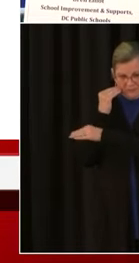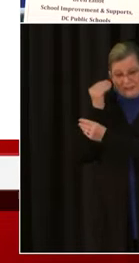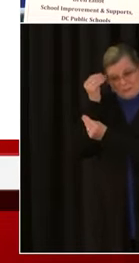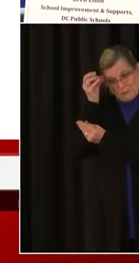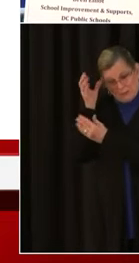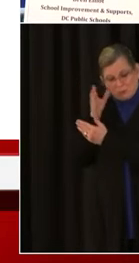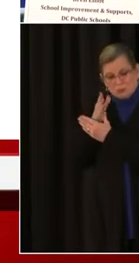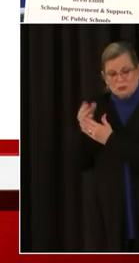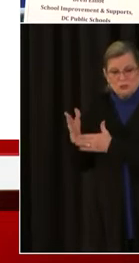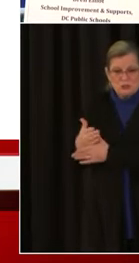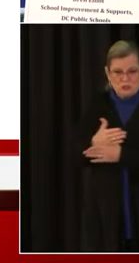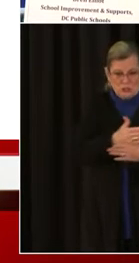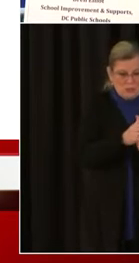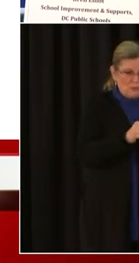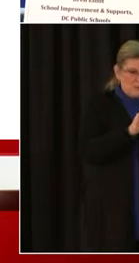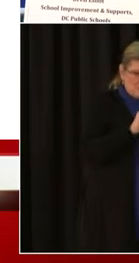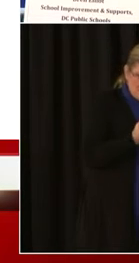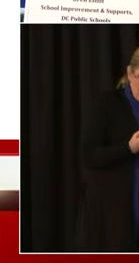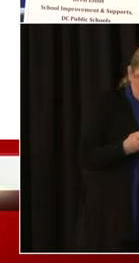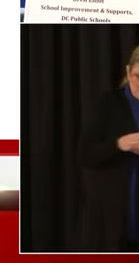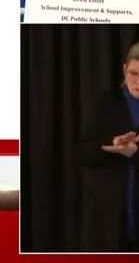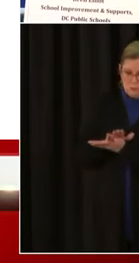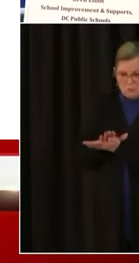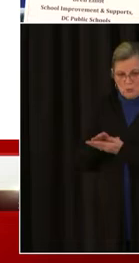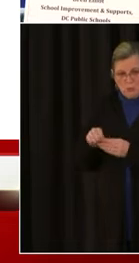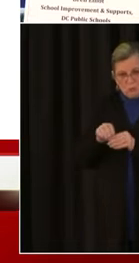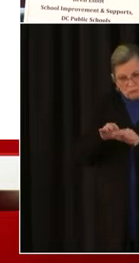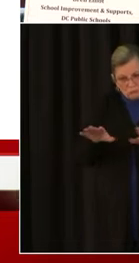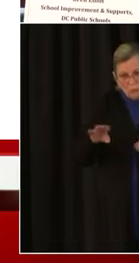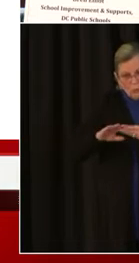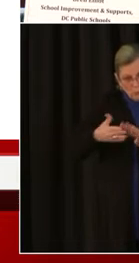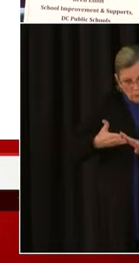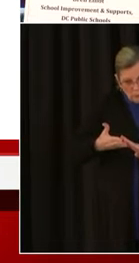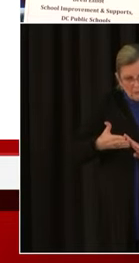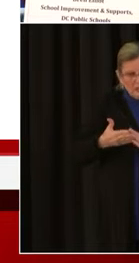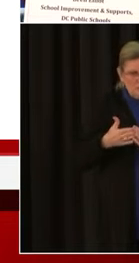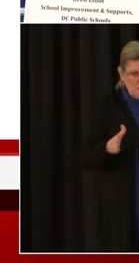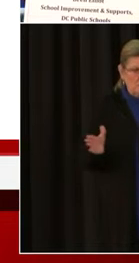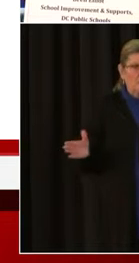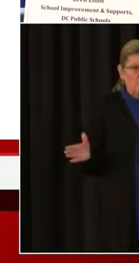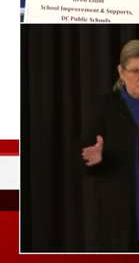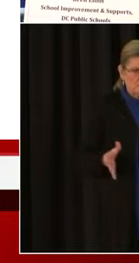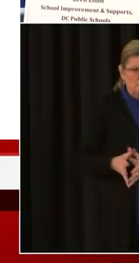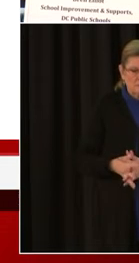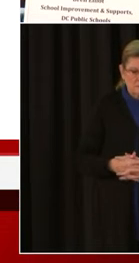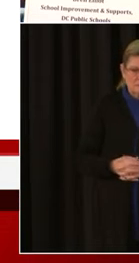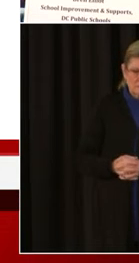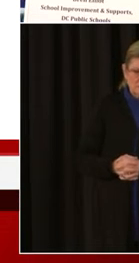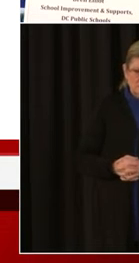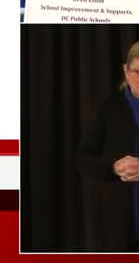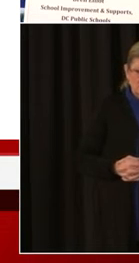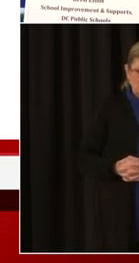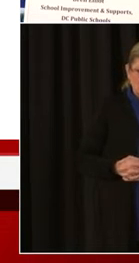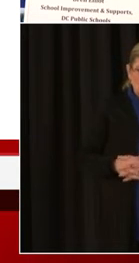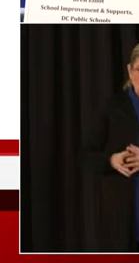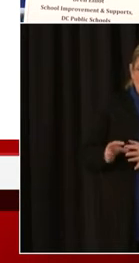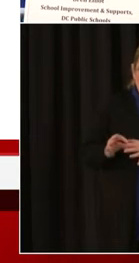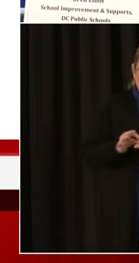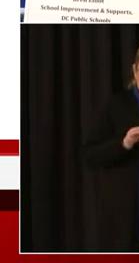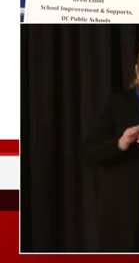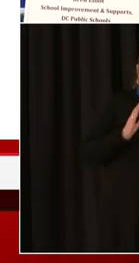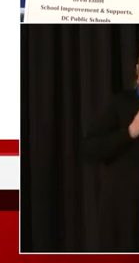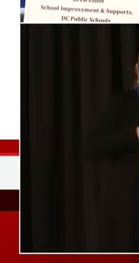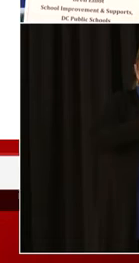shared with the family as well as our school community more broadly. With regards to our